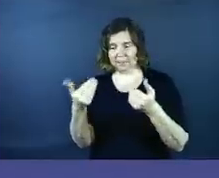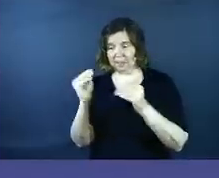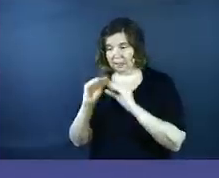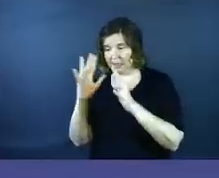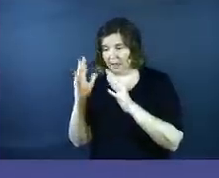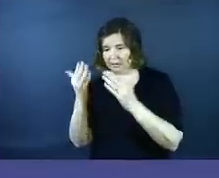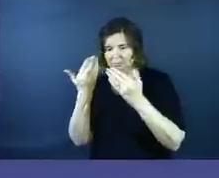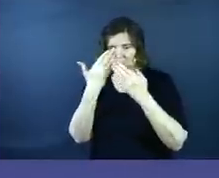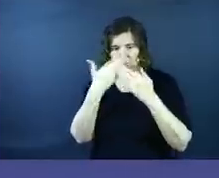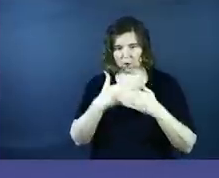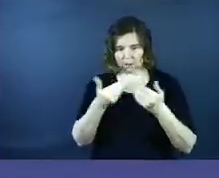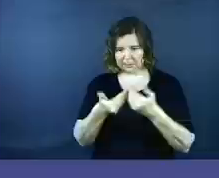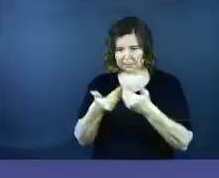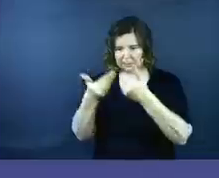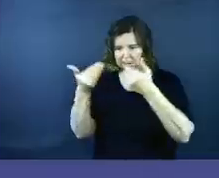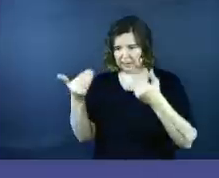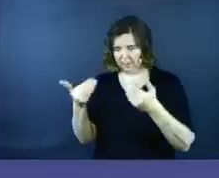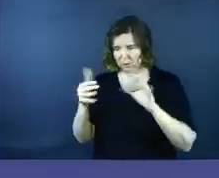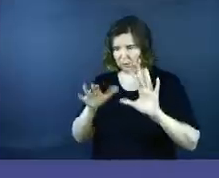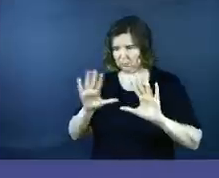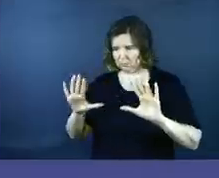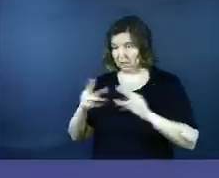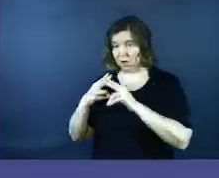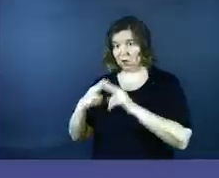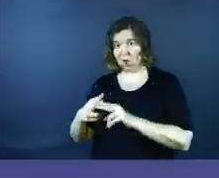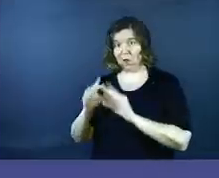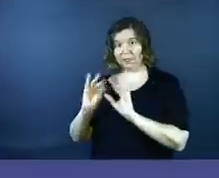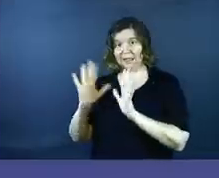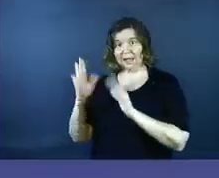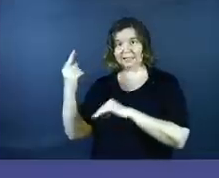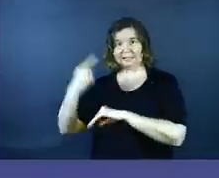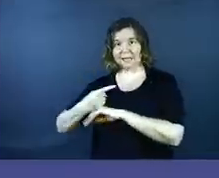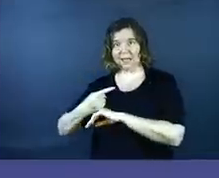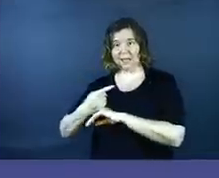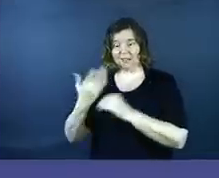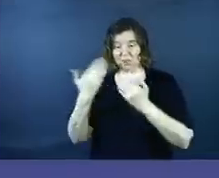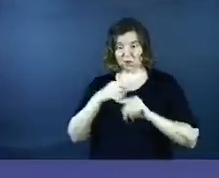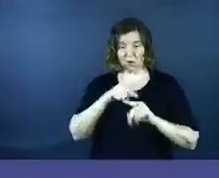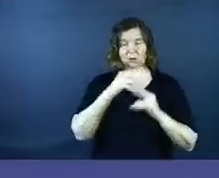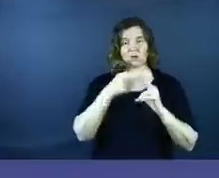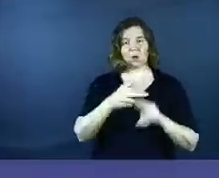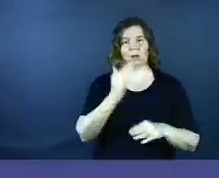the darkness. And God called the light day and the darkness night.